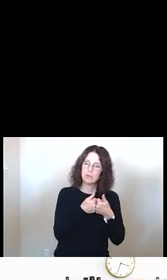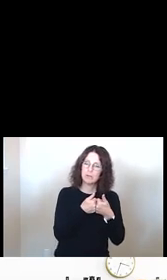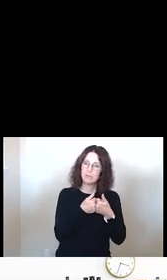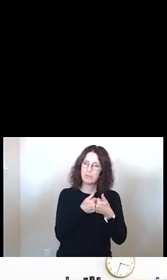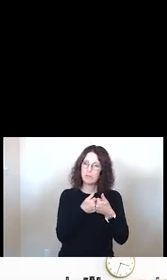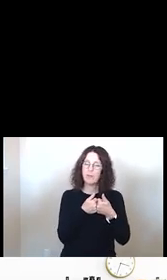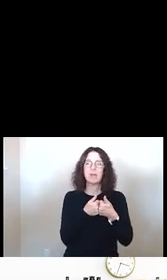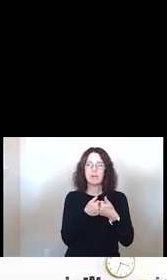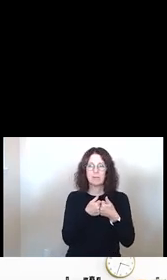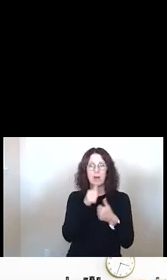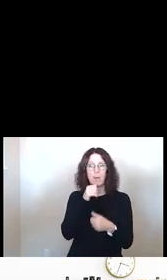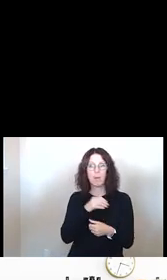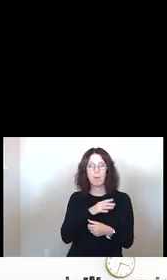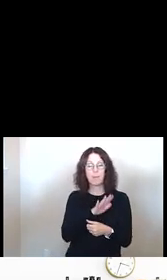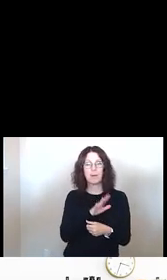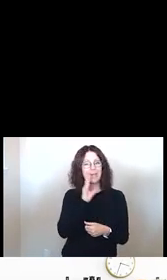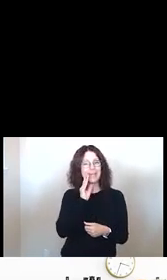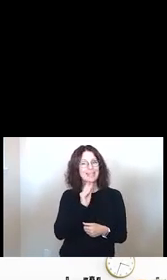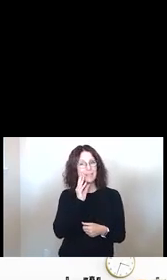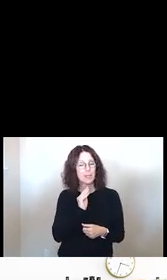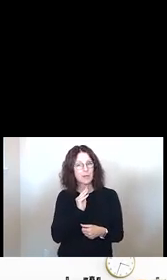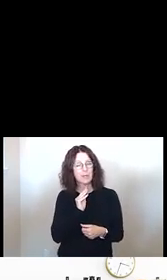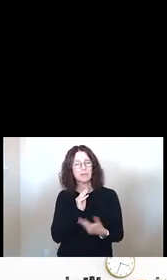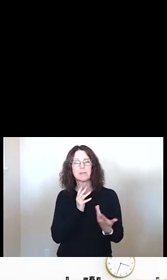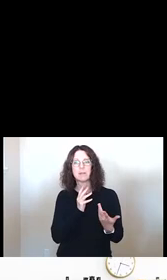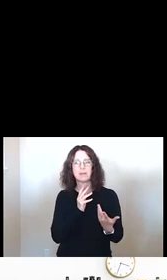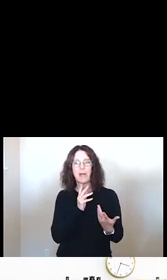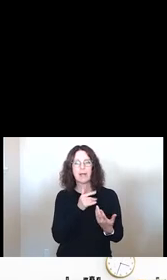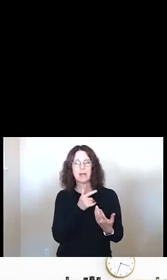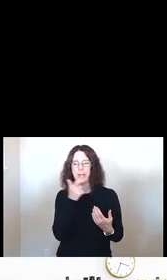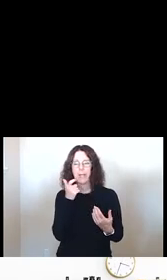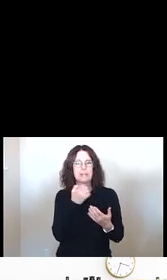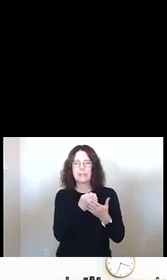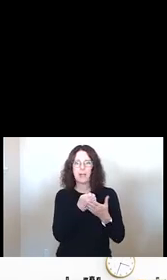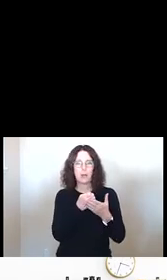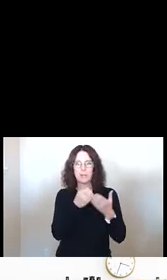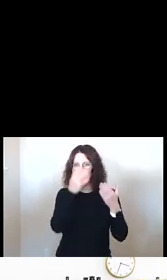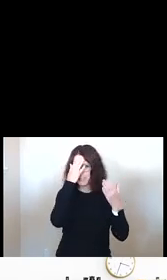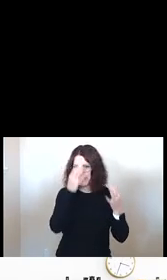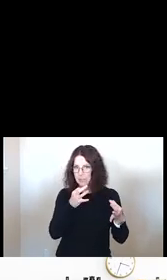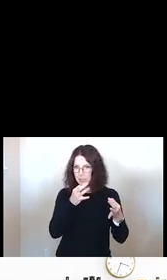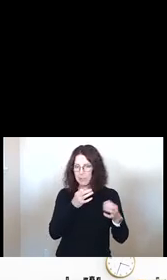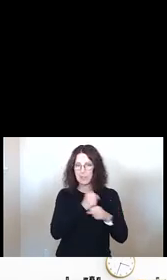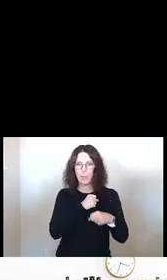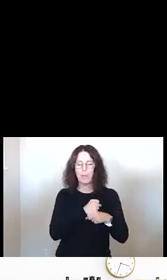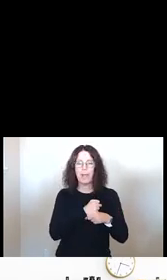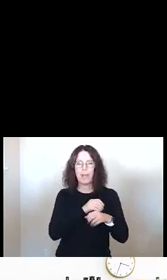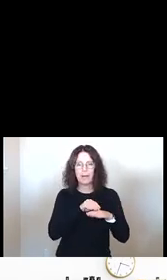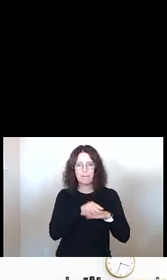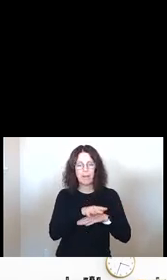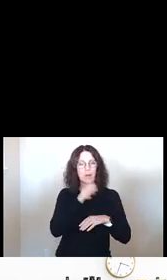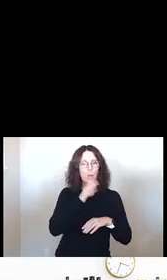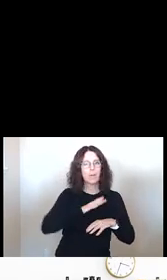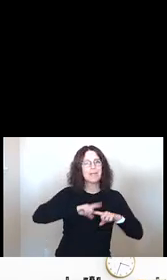on them of the wider economic decisions are different. And that is looked at in economics of gender.